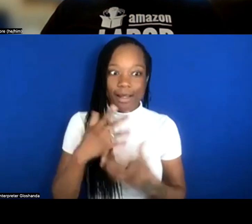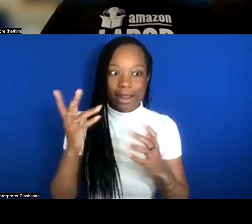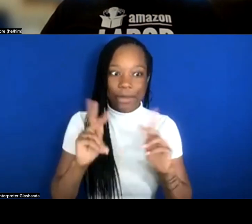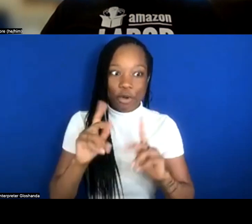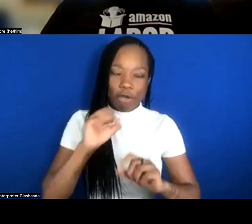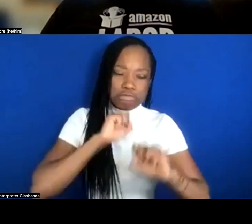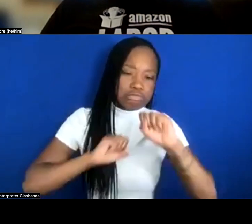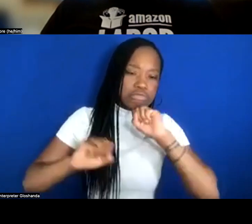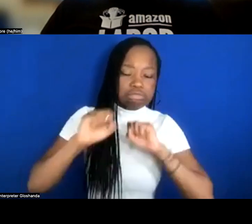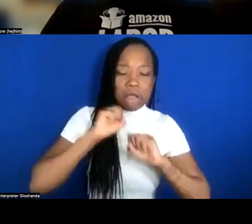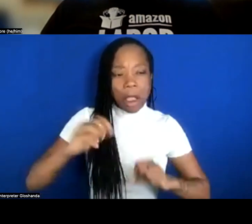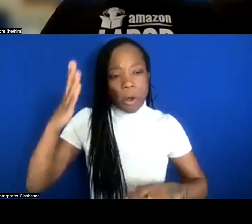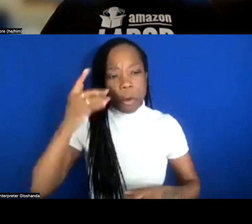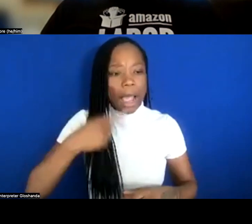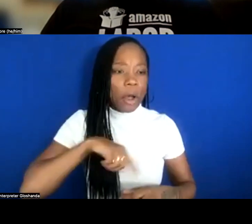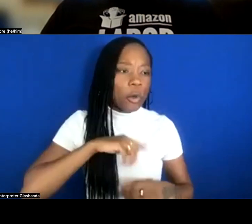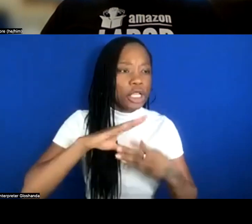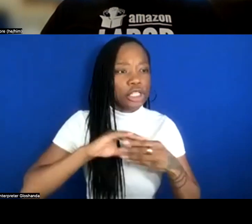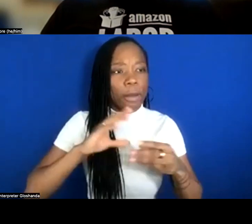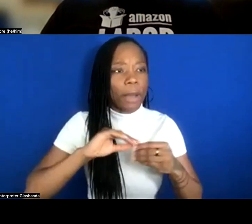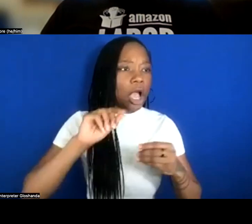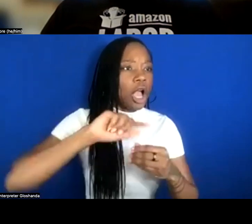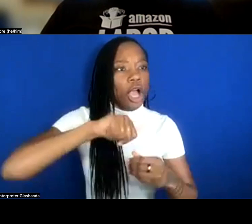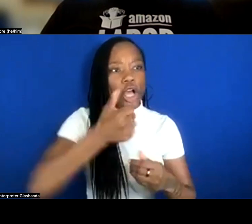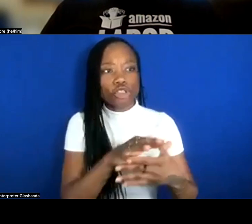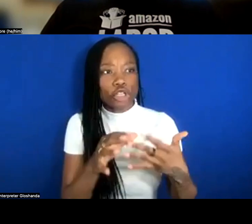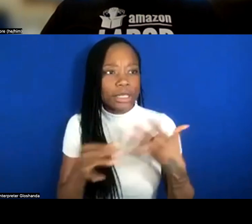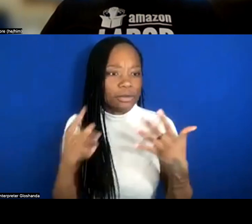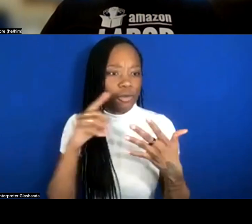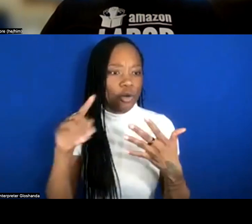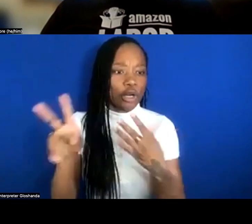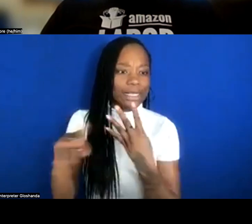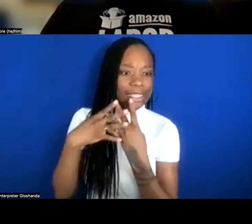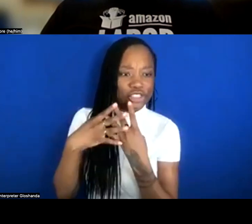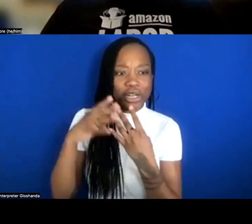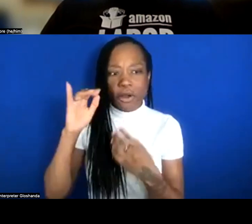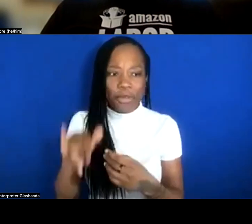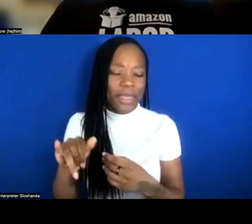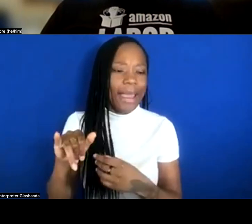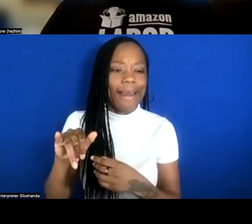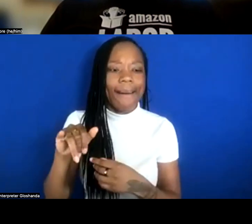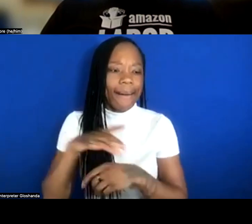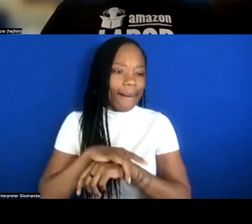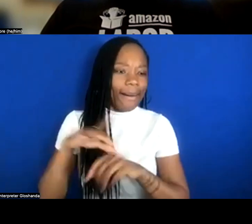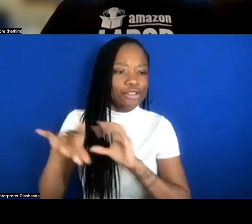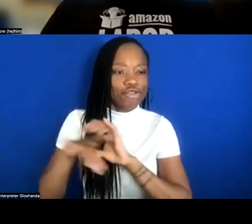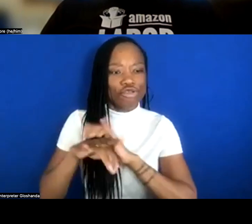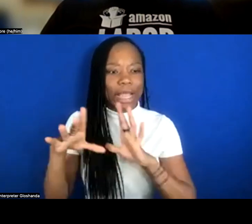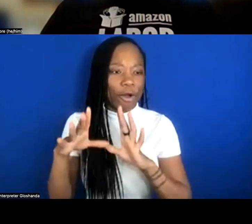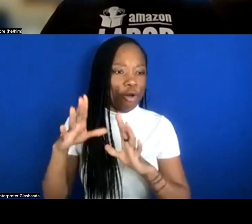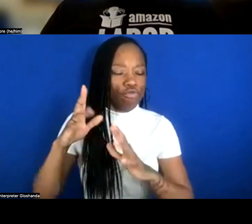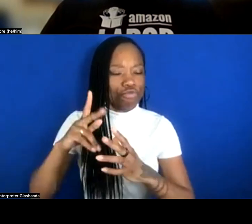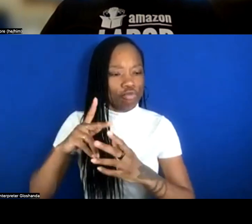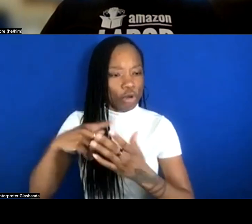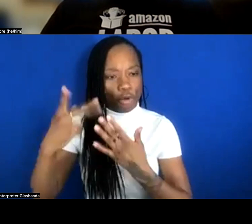like, why is alternatives to detention, whatever, you know, the electronic shackle program growing so much? Like, why is it? Because of all of